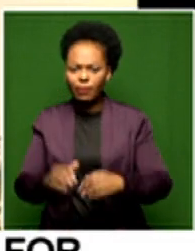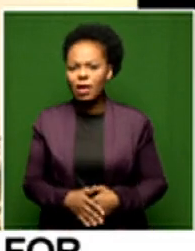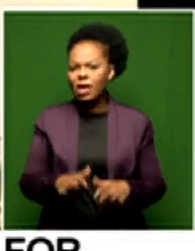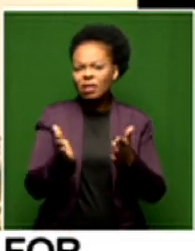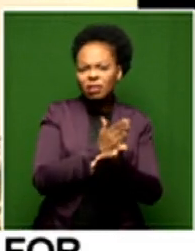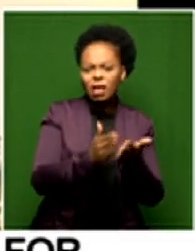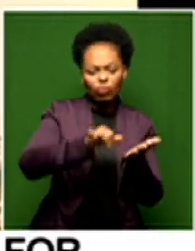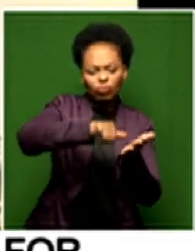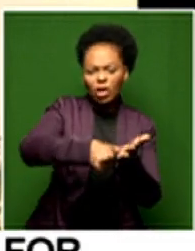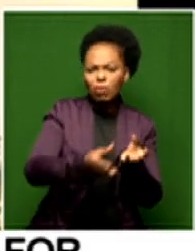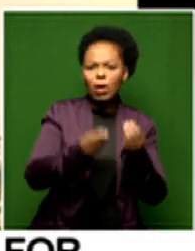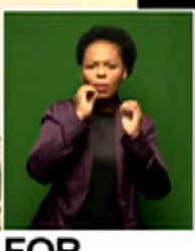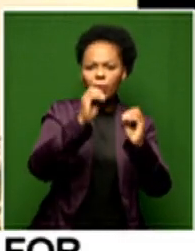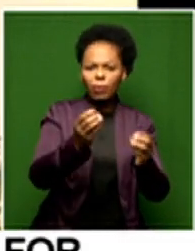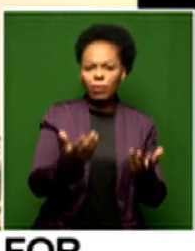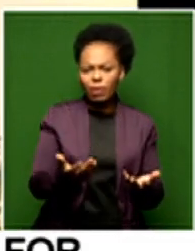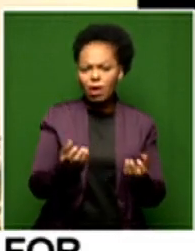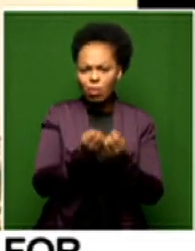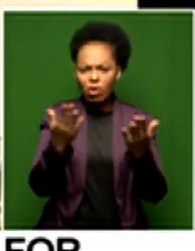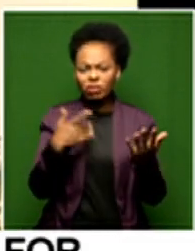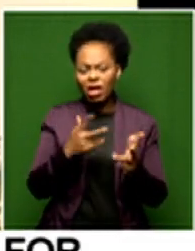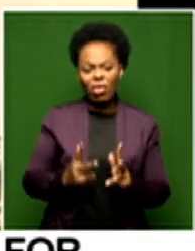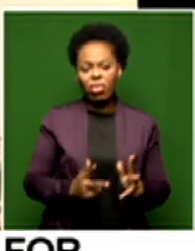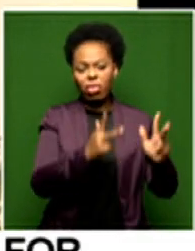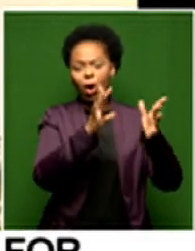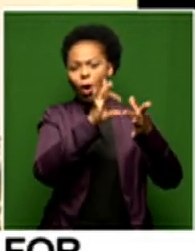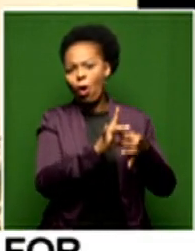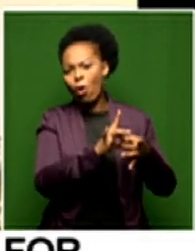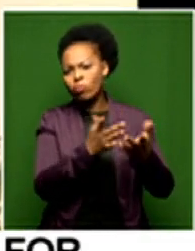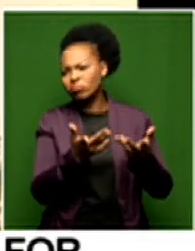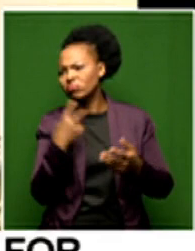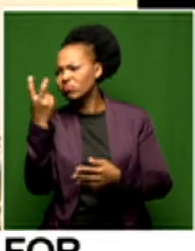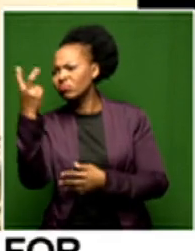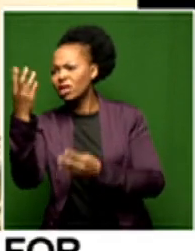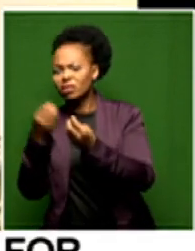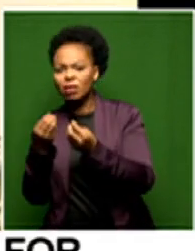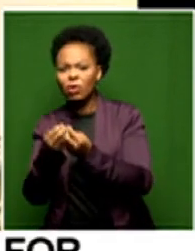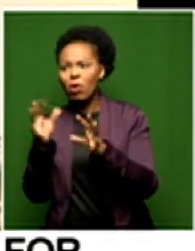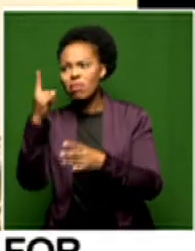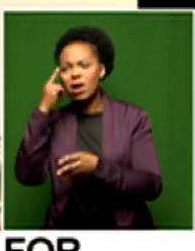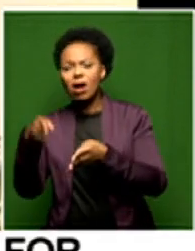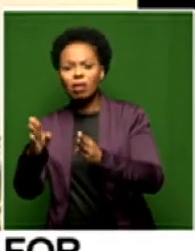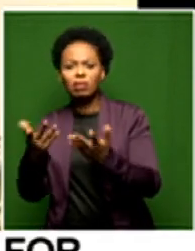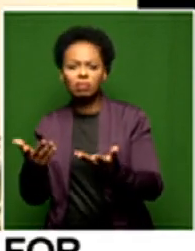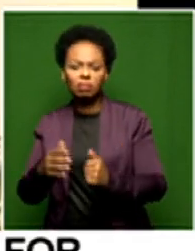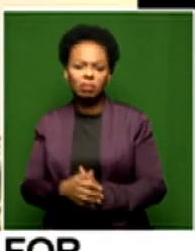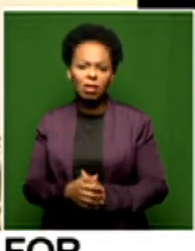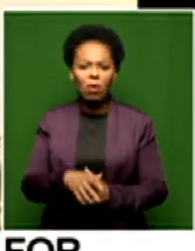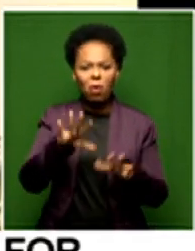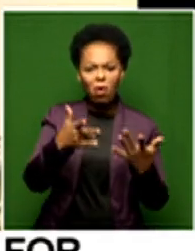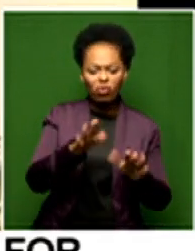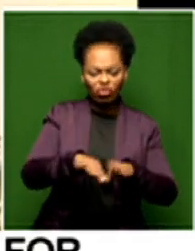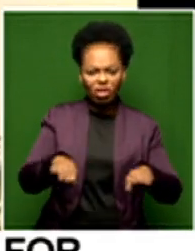or income through jobs are often forced to leave homes. The other major group would be children who, because of the family